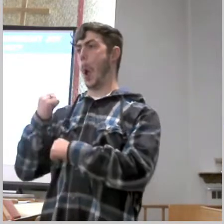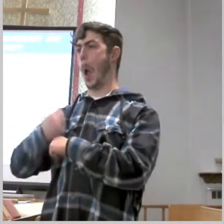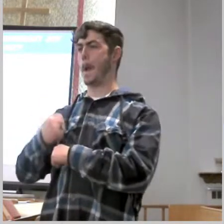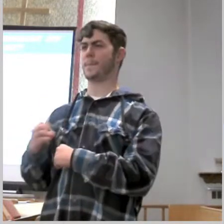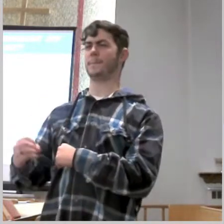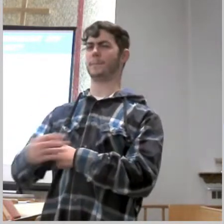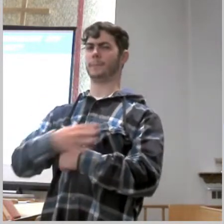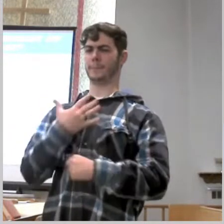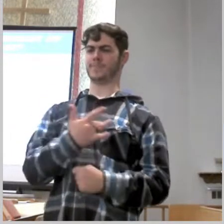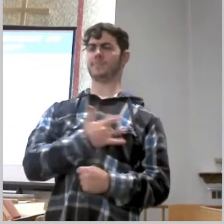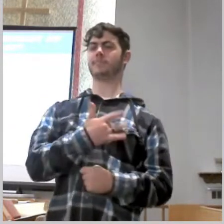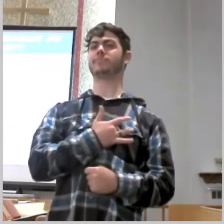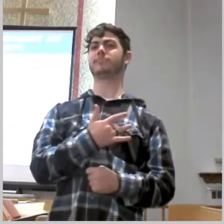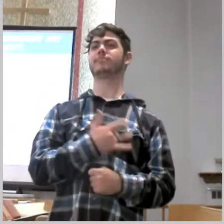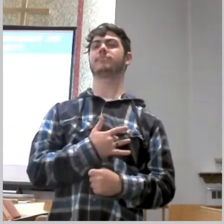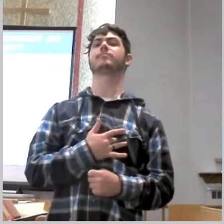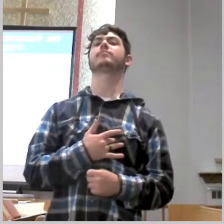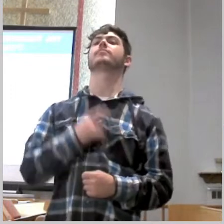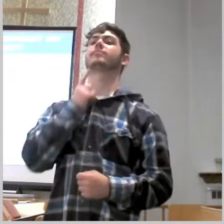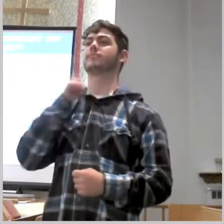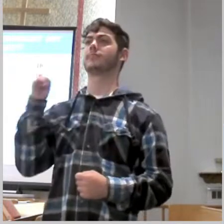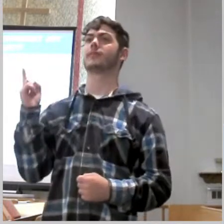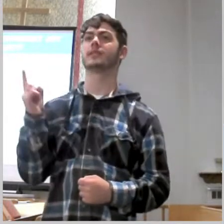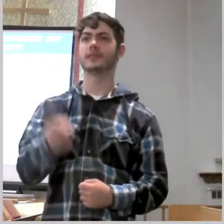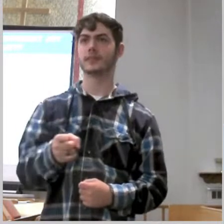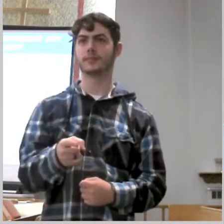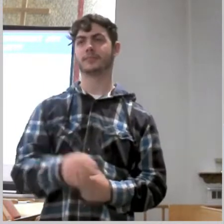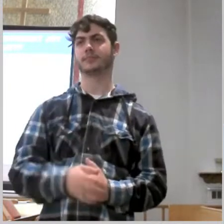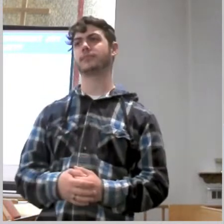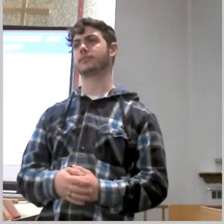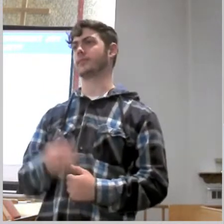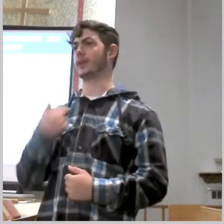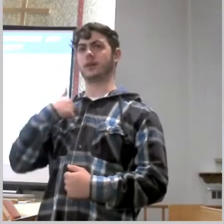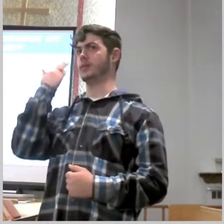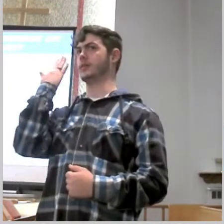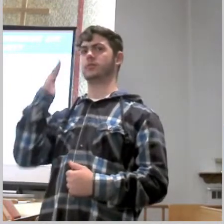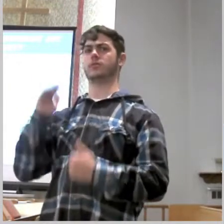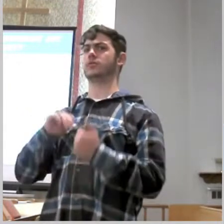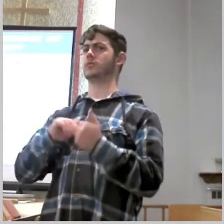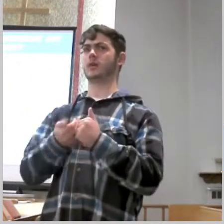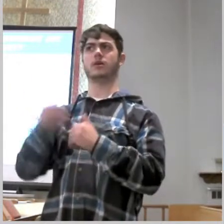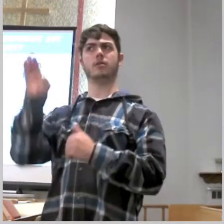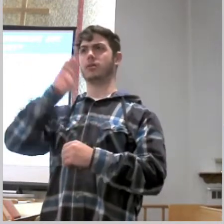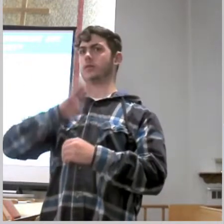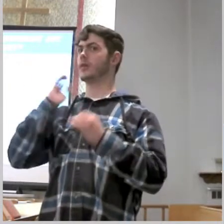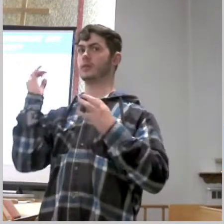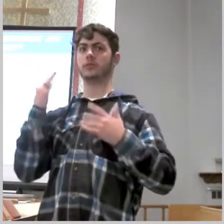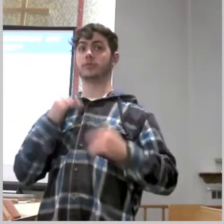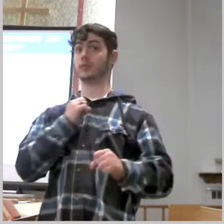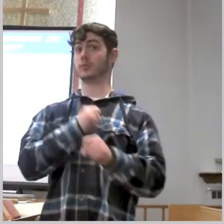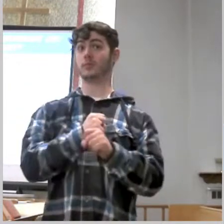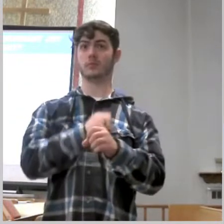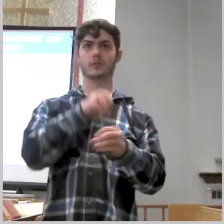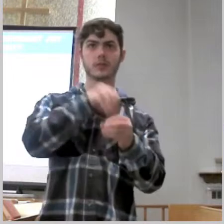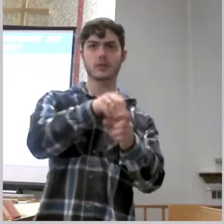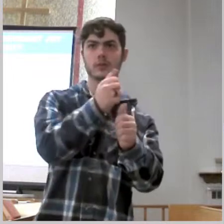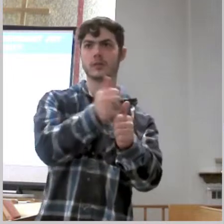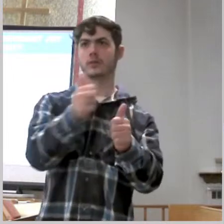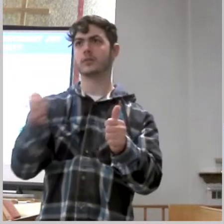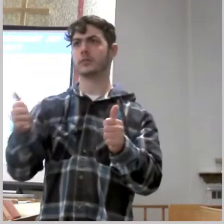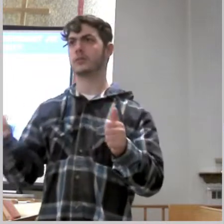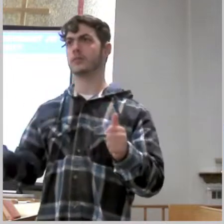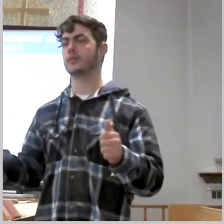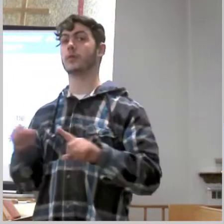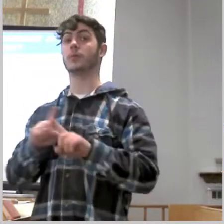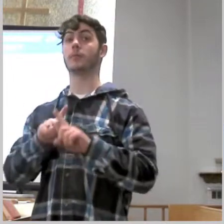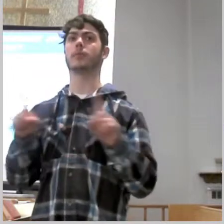hearts. We don't know how the grace of God works in each and every one of you. I don't know. It's a very personal thing. But when I see